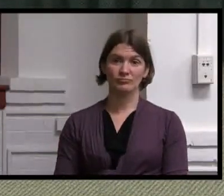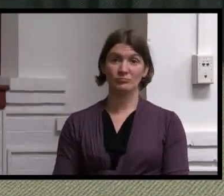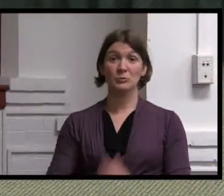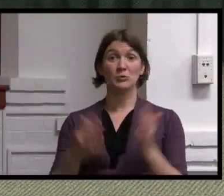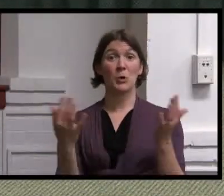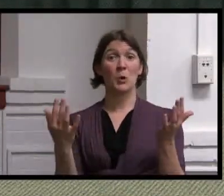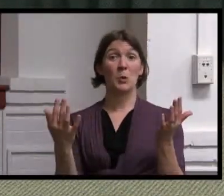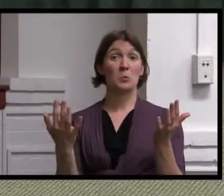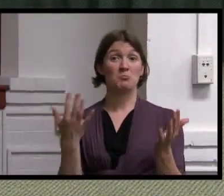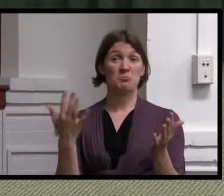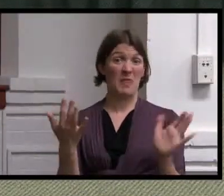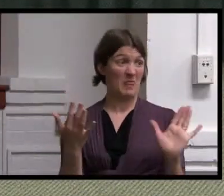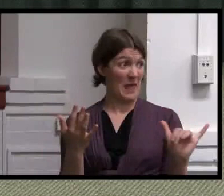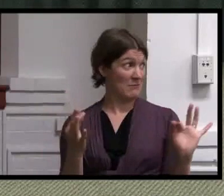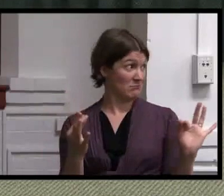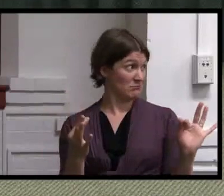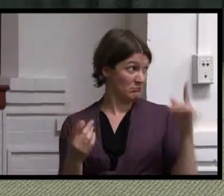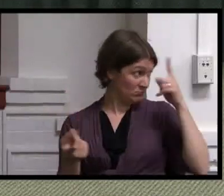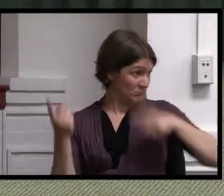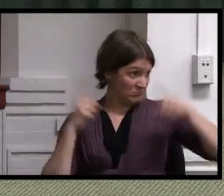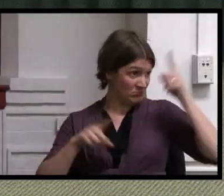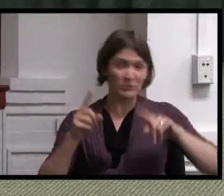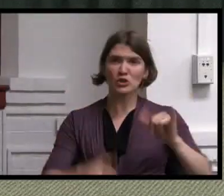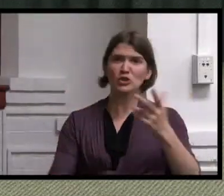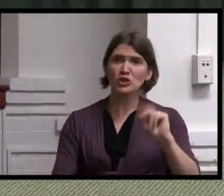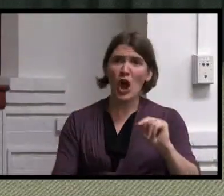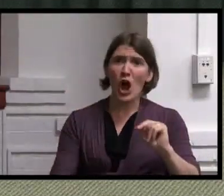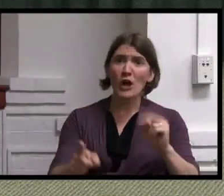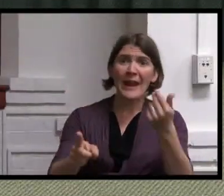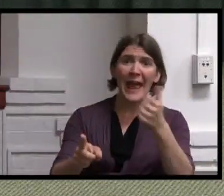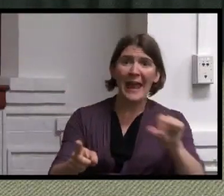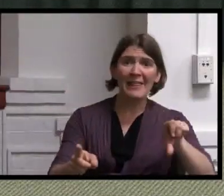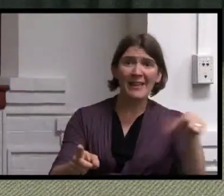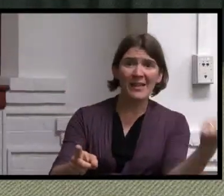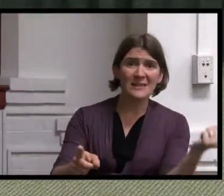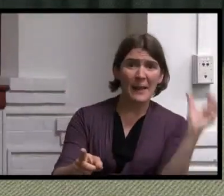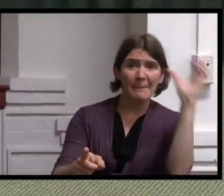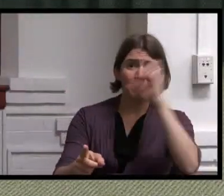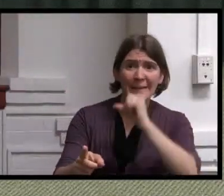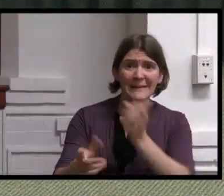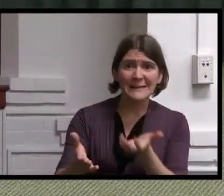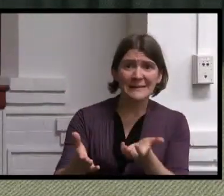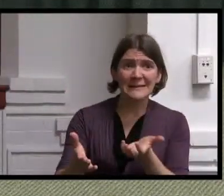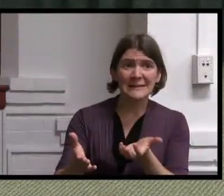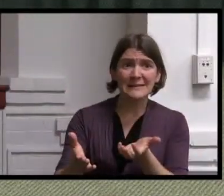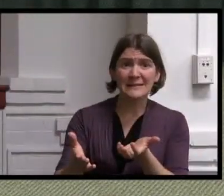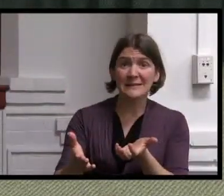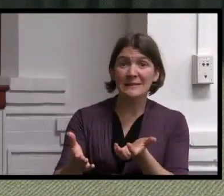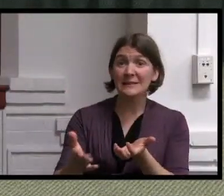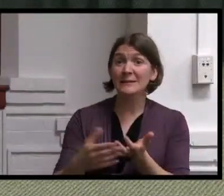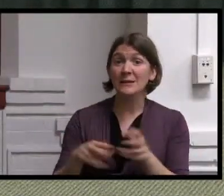So I don't know if that sounds... Is there anything else that you guys want to...